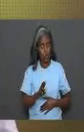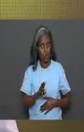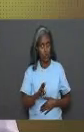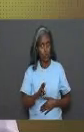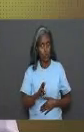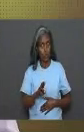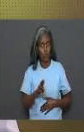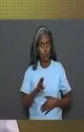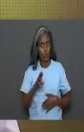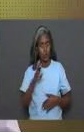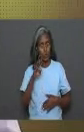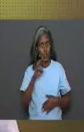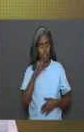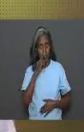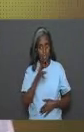rate,